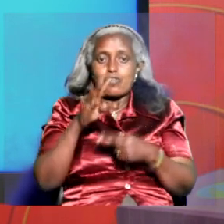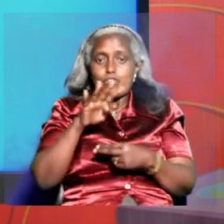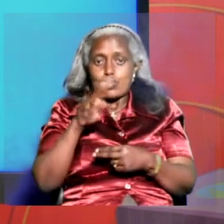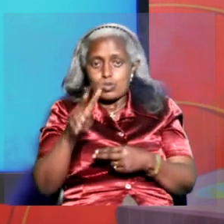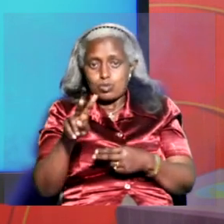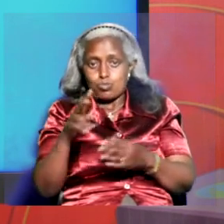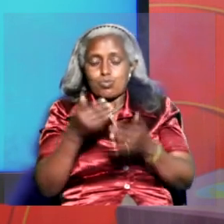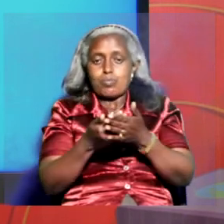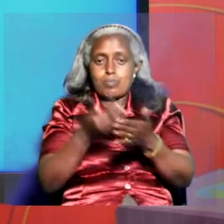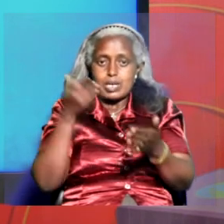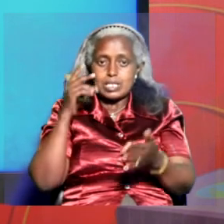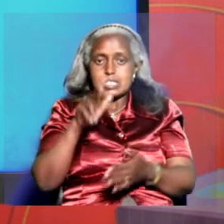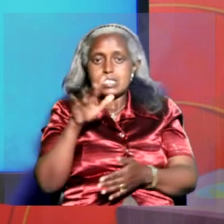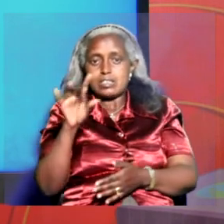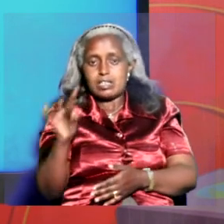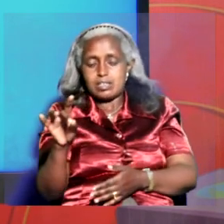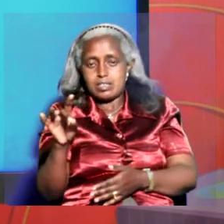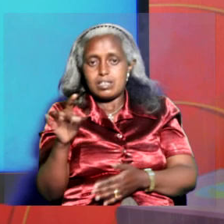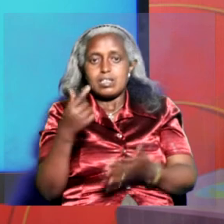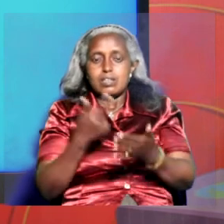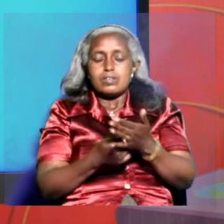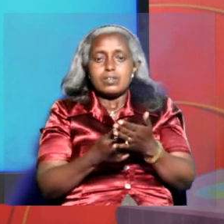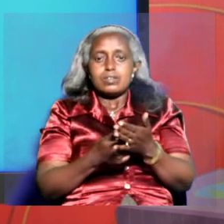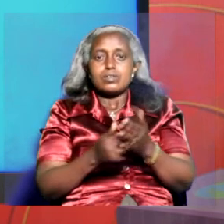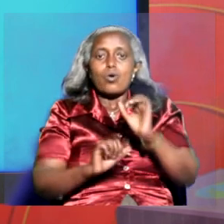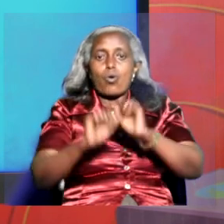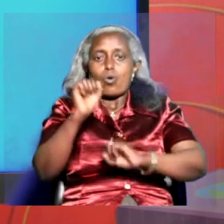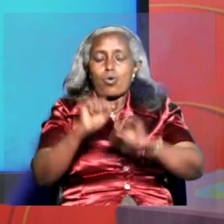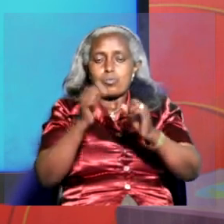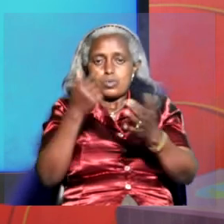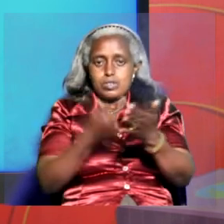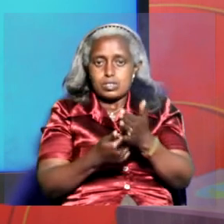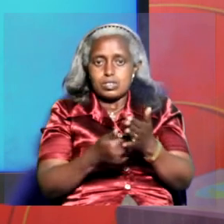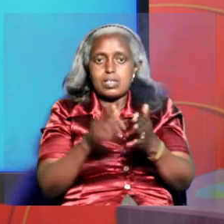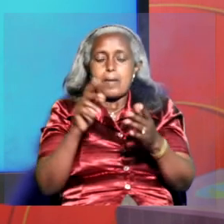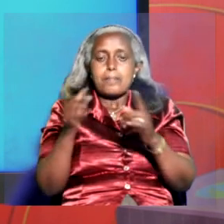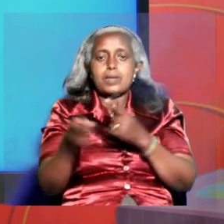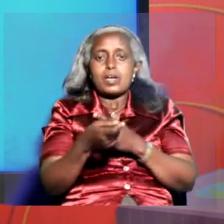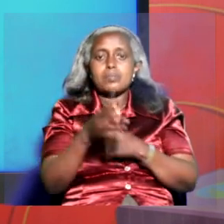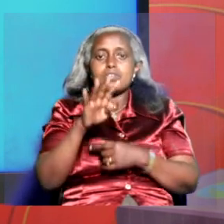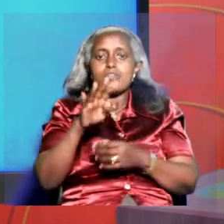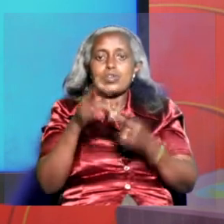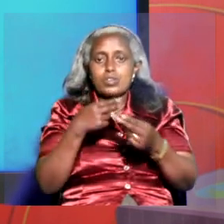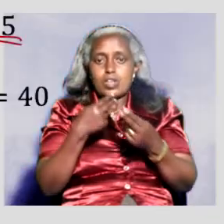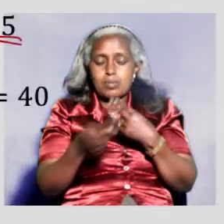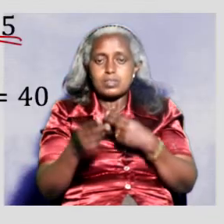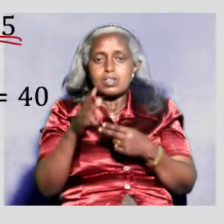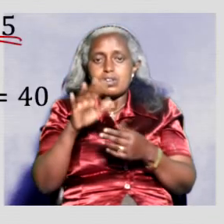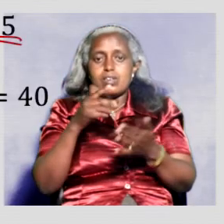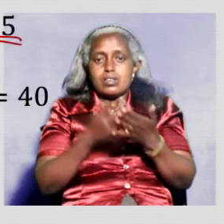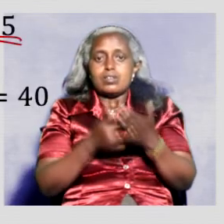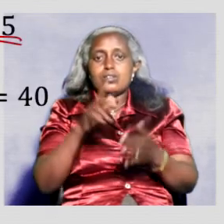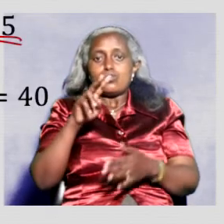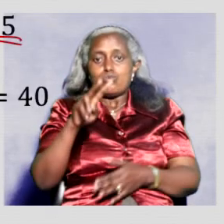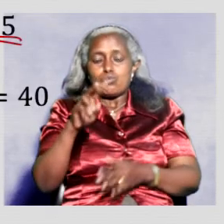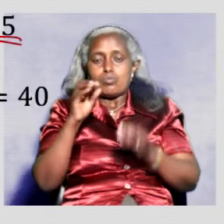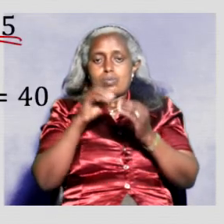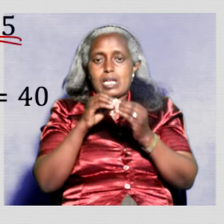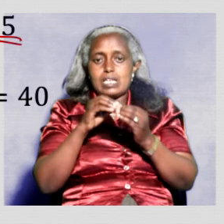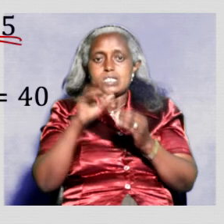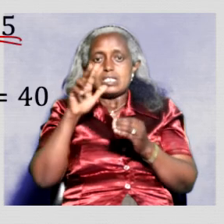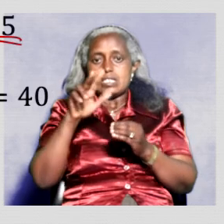42 minus 38. So when you compute this, this becomes this 4 times 0.5, this 2, 2